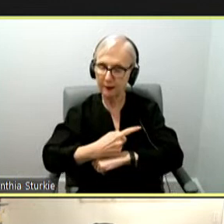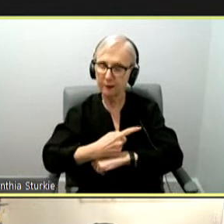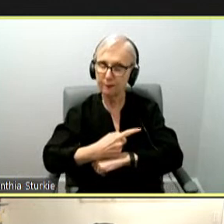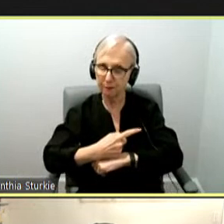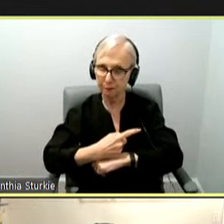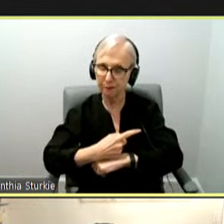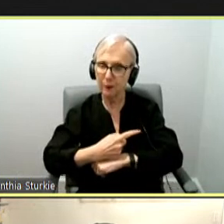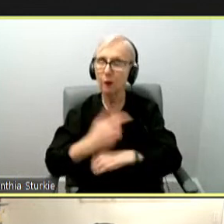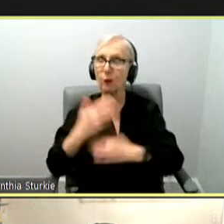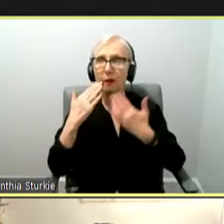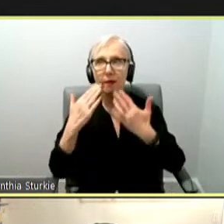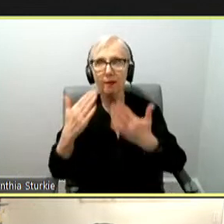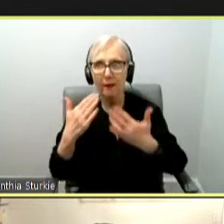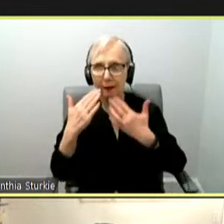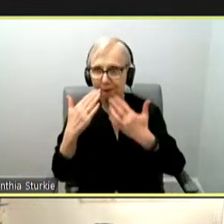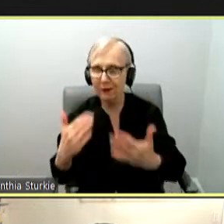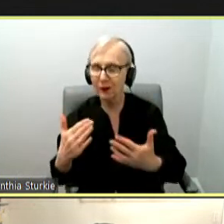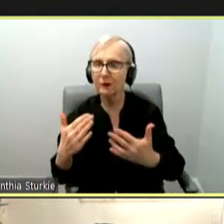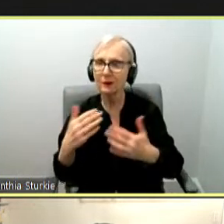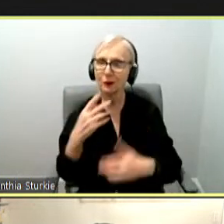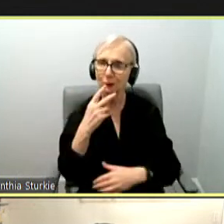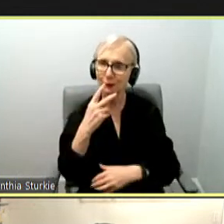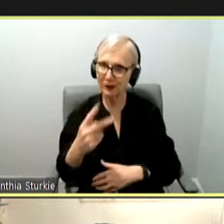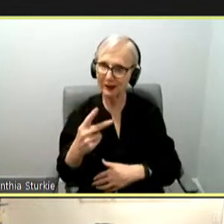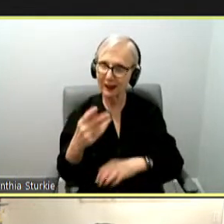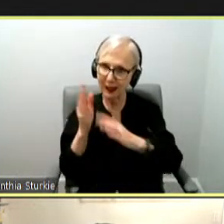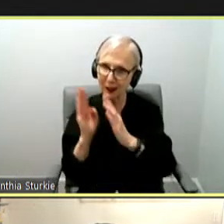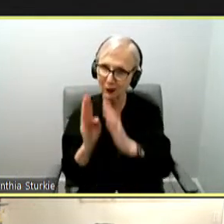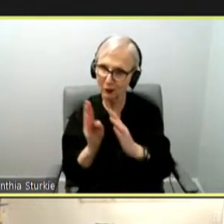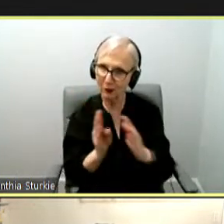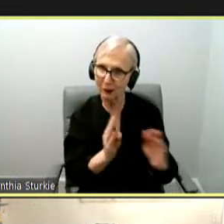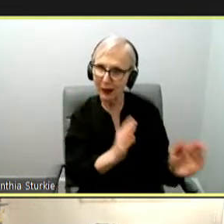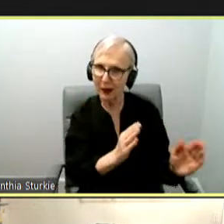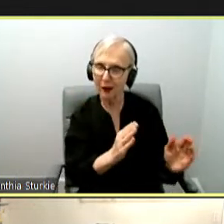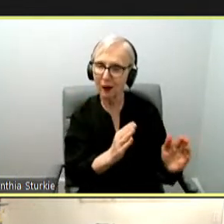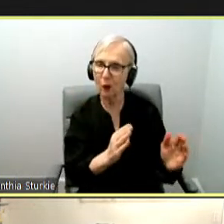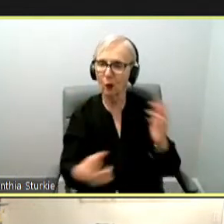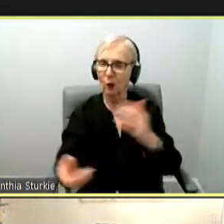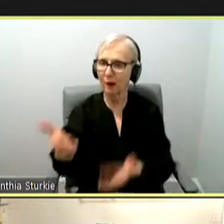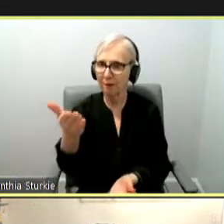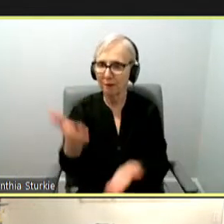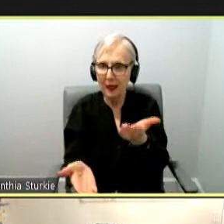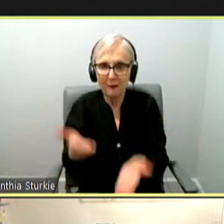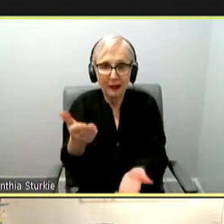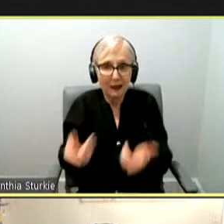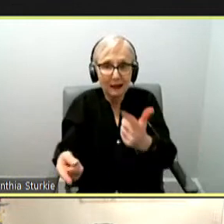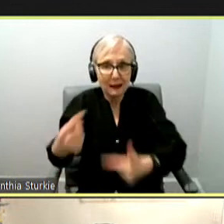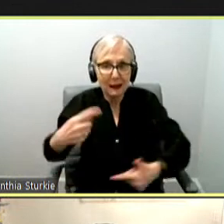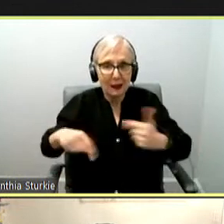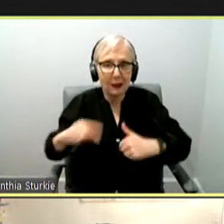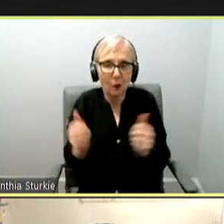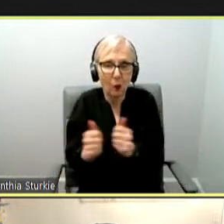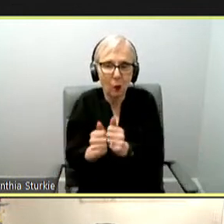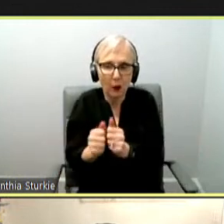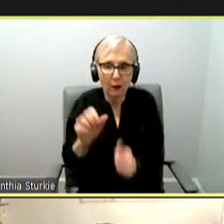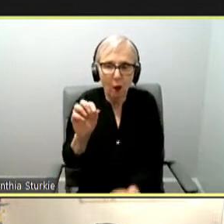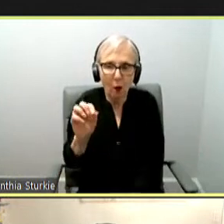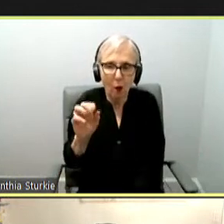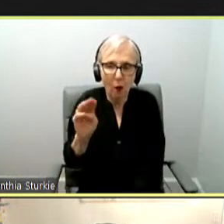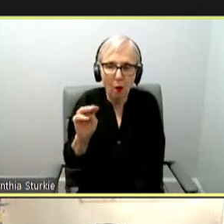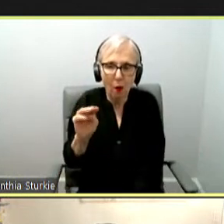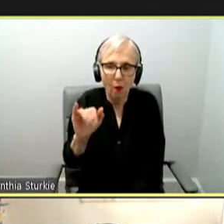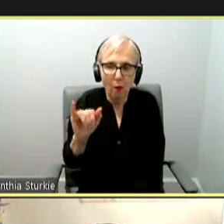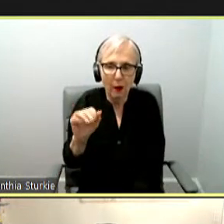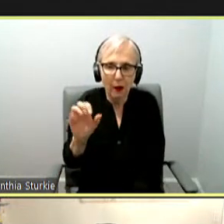We're really grateful that we're seeing this as we prepare for what may be coming with Omicron. So on the next slide, I